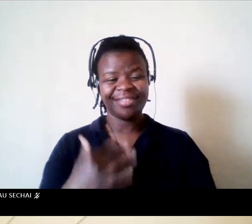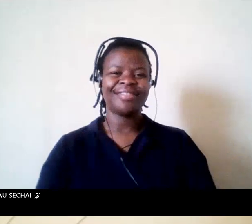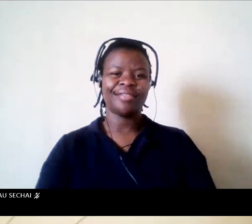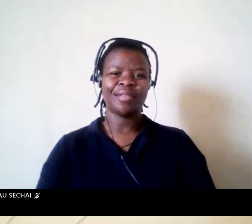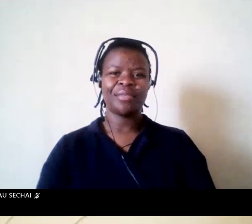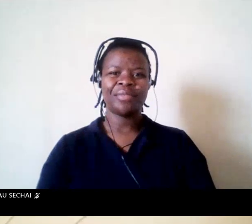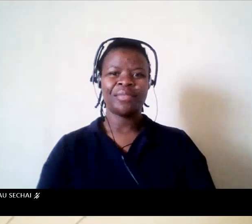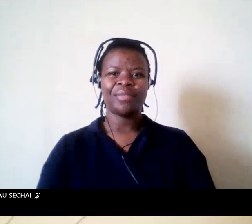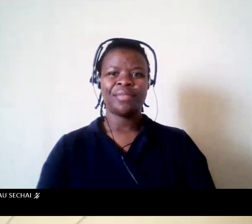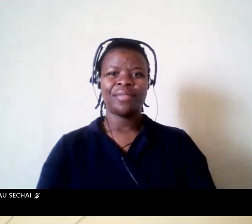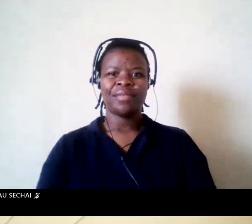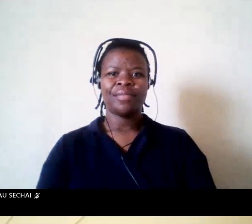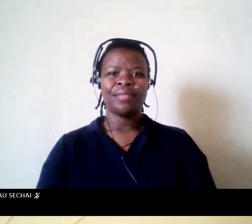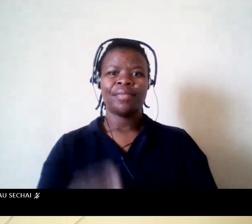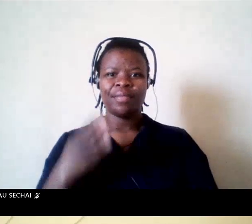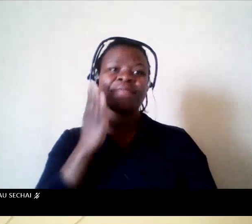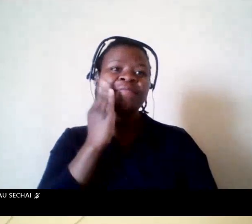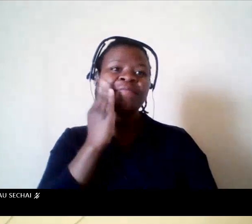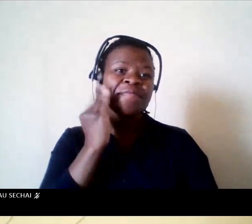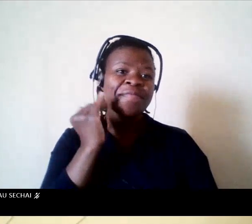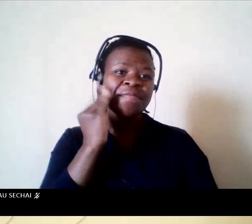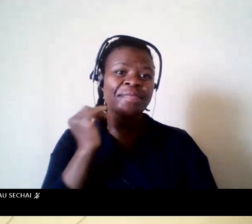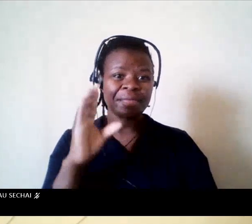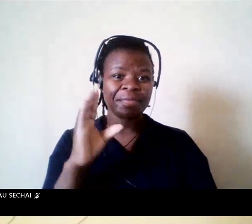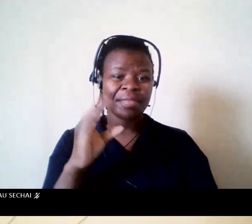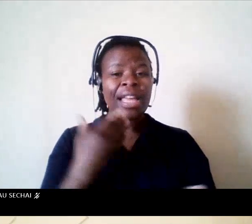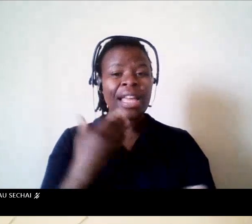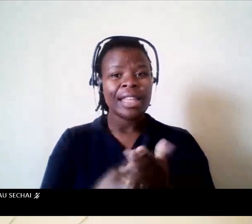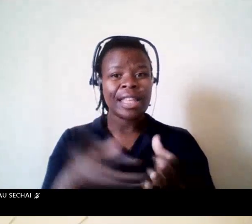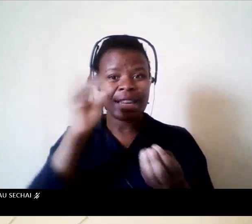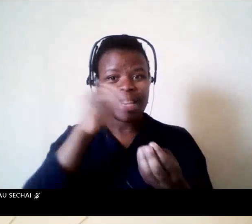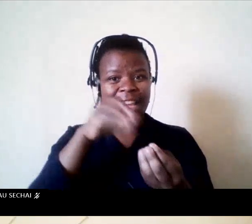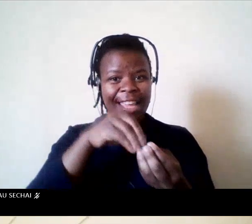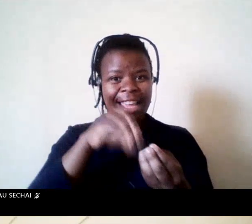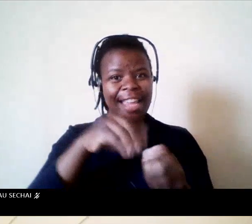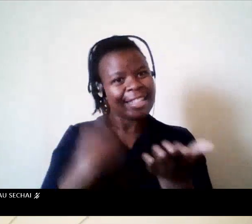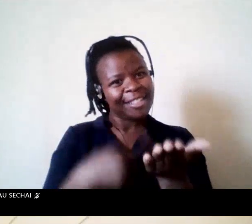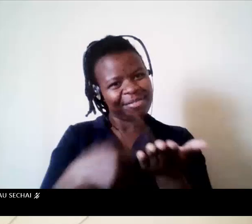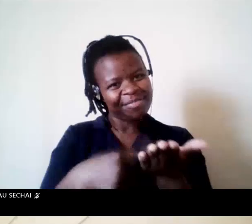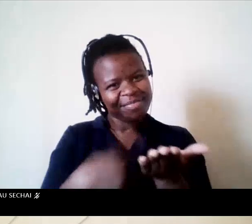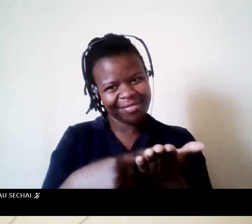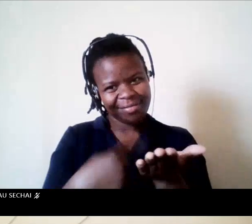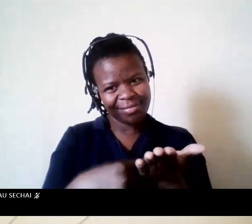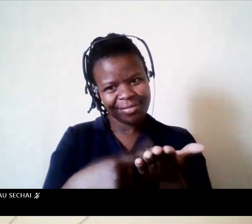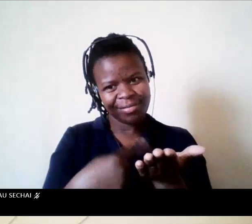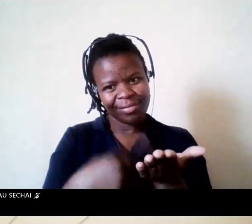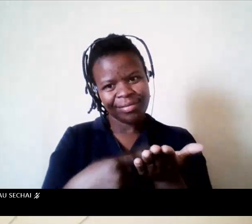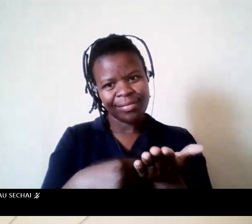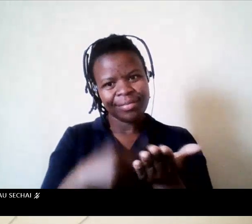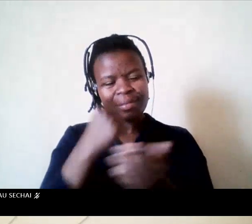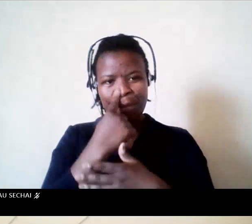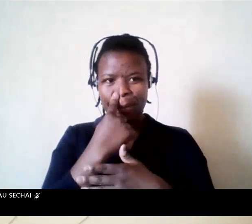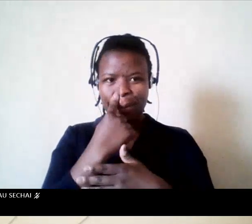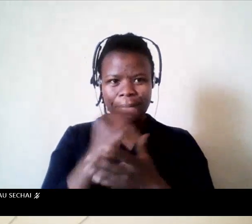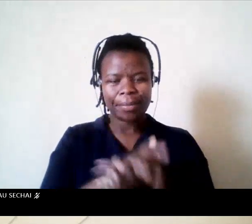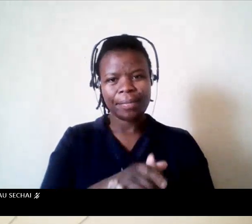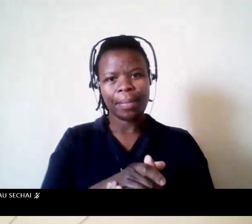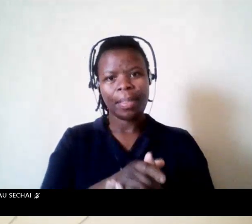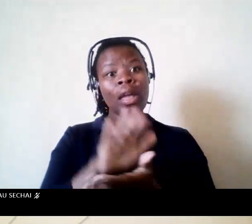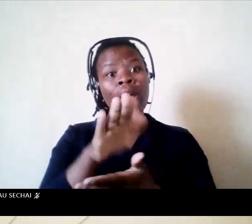Can I just add Yeah. to what the Yes. discussion again, please? Yes, Ike? please. If